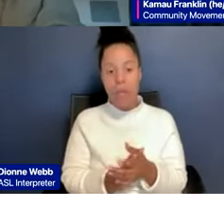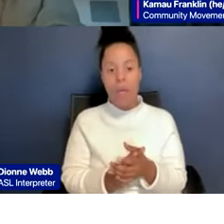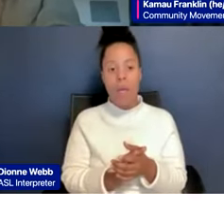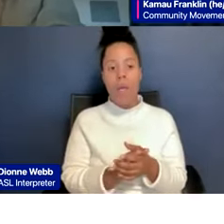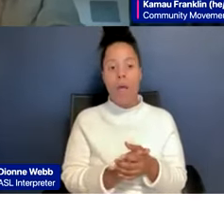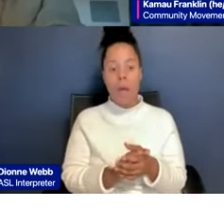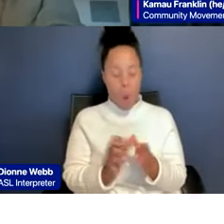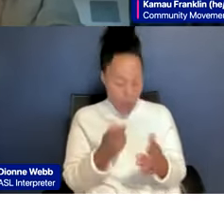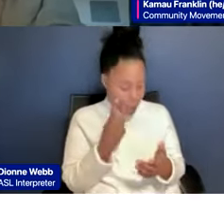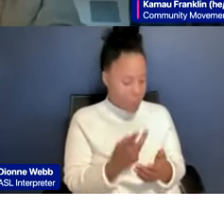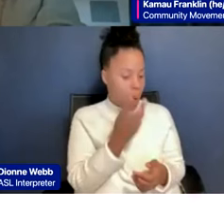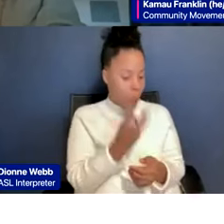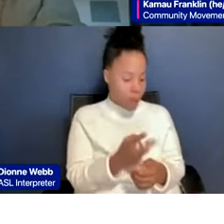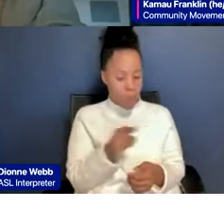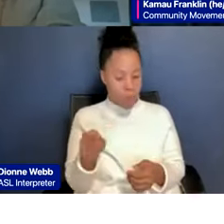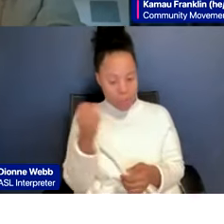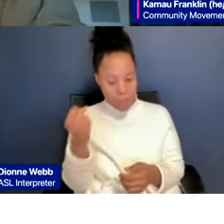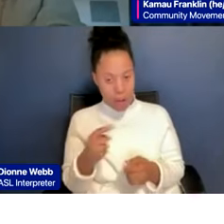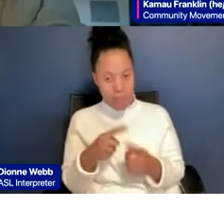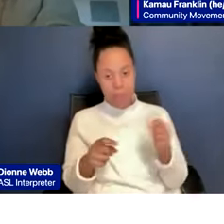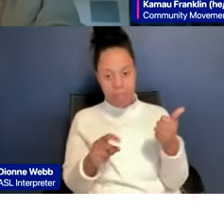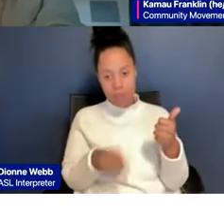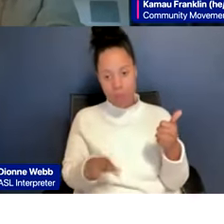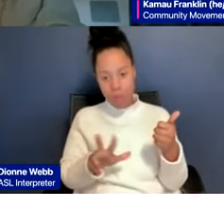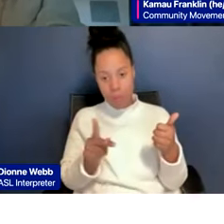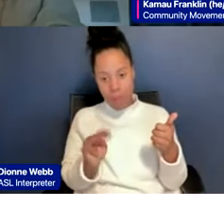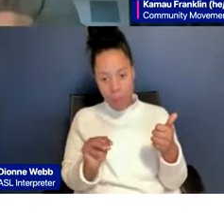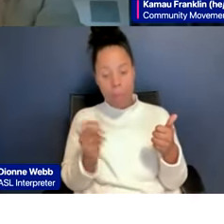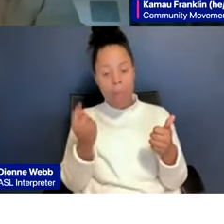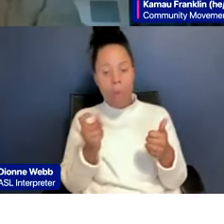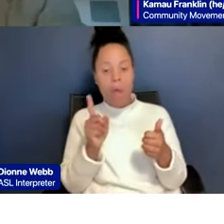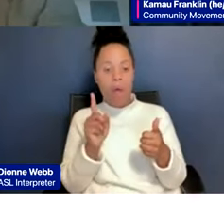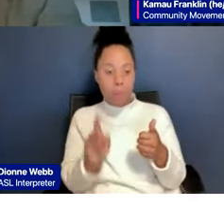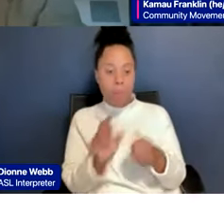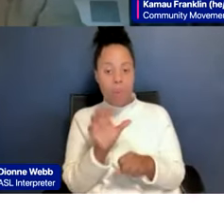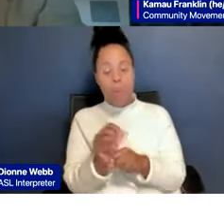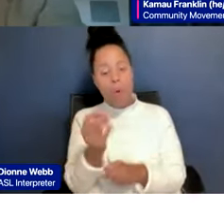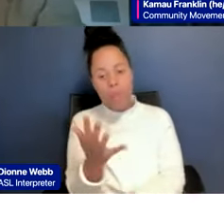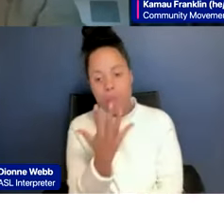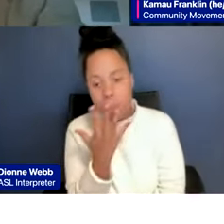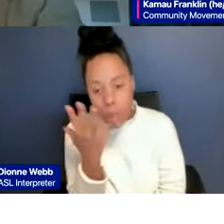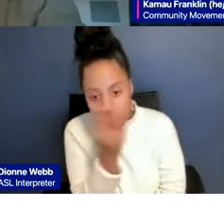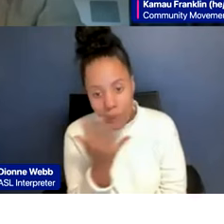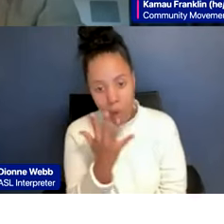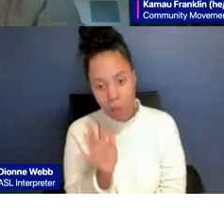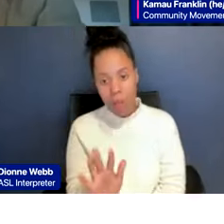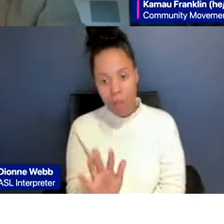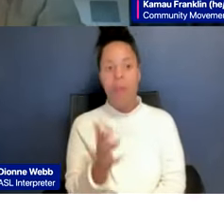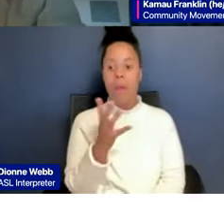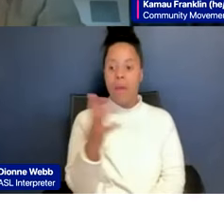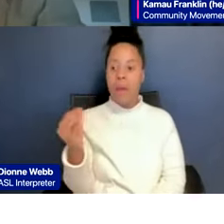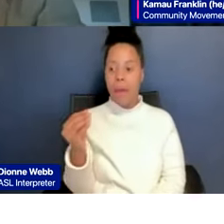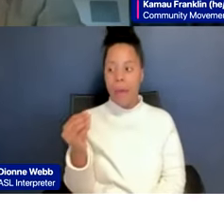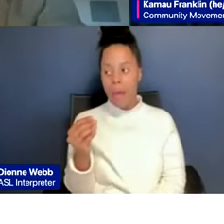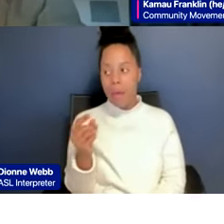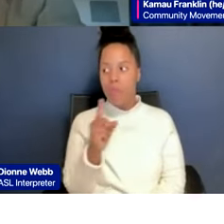Wednesday to Saturday from 10 to 3 p.m. by appointment. It is beautiful, and it